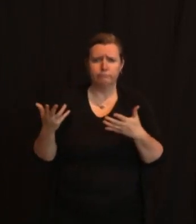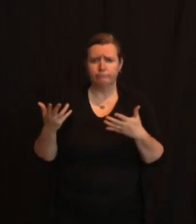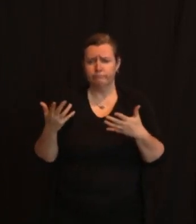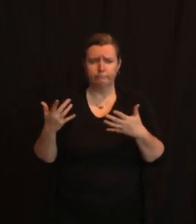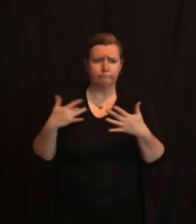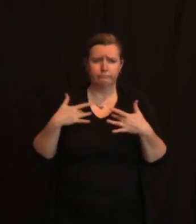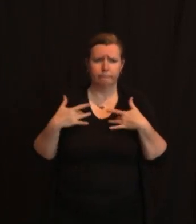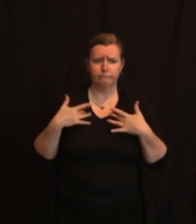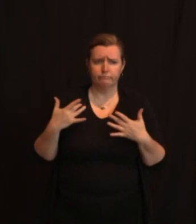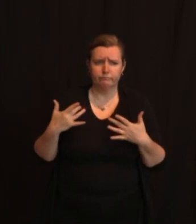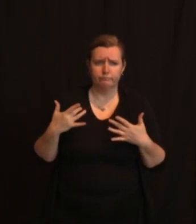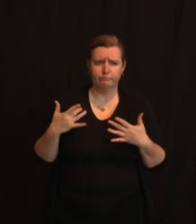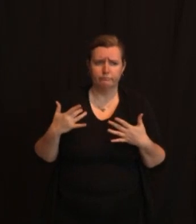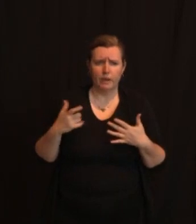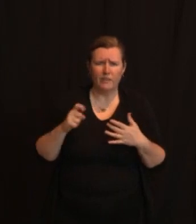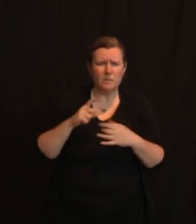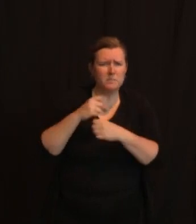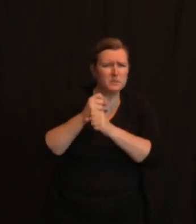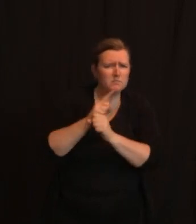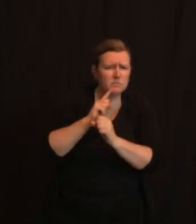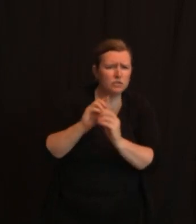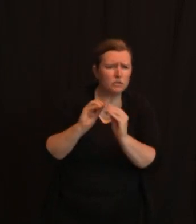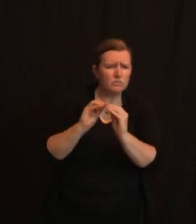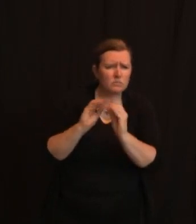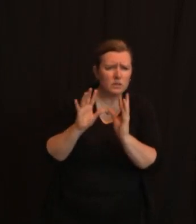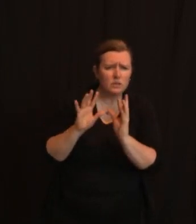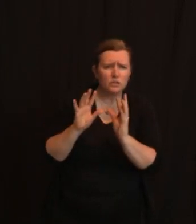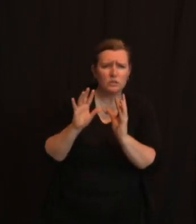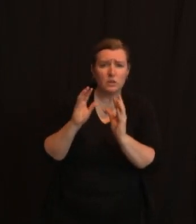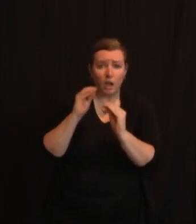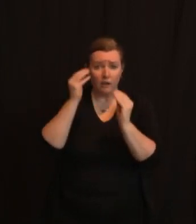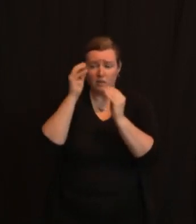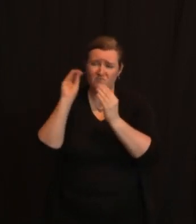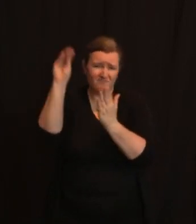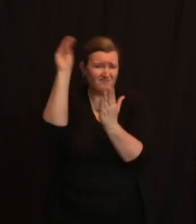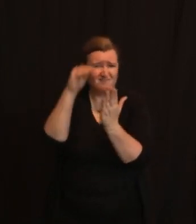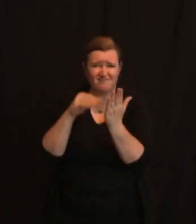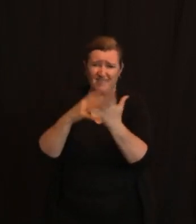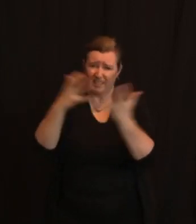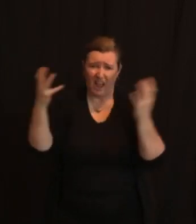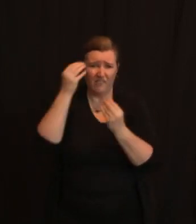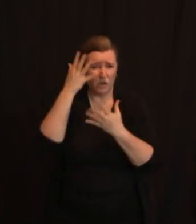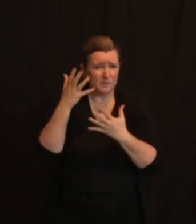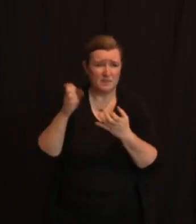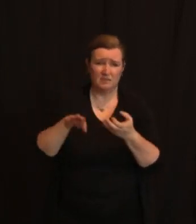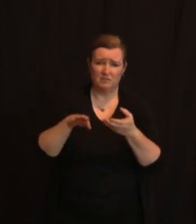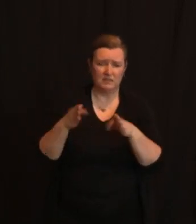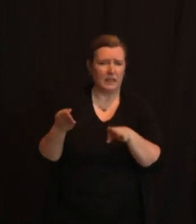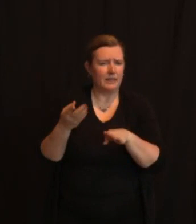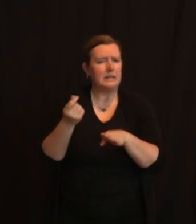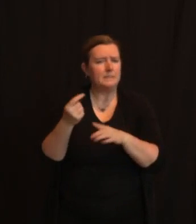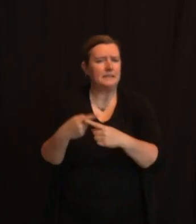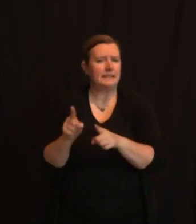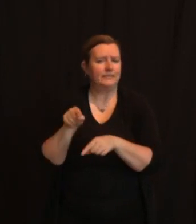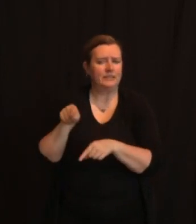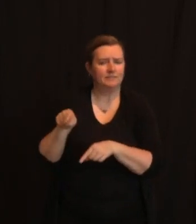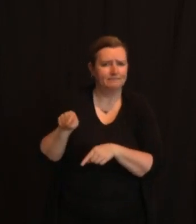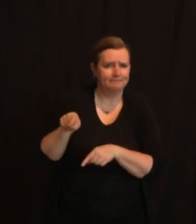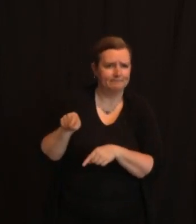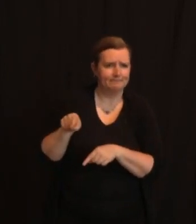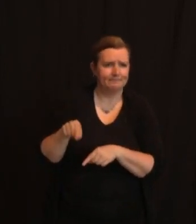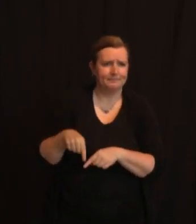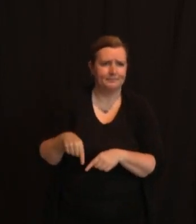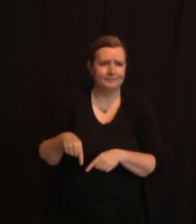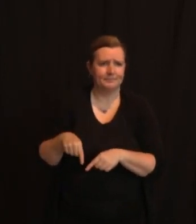to be transparent and getting as much information out as we possibly can, those deaths are a little bit different. Those deaths are what are reported to us by the long-term